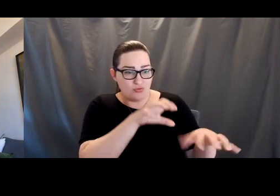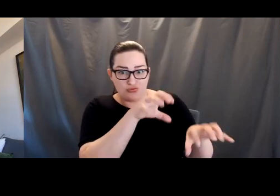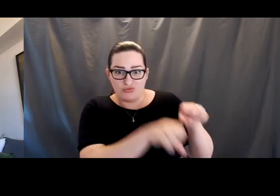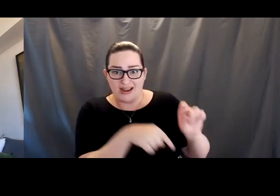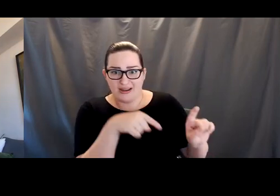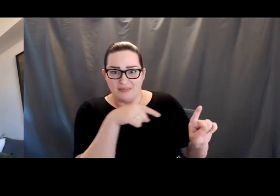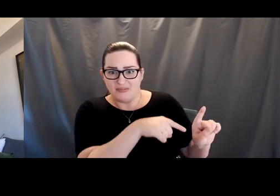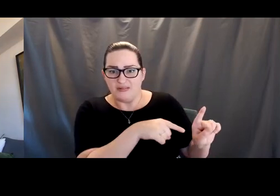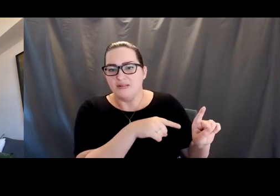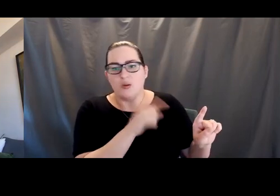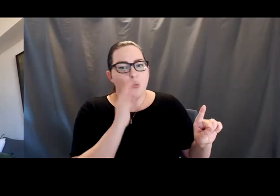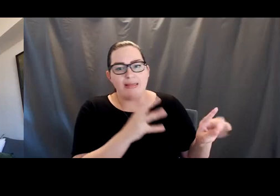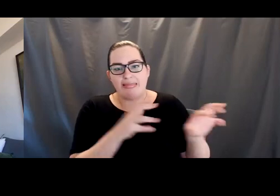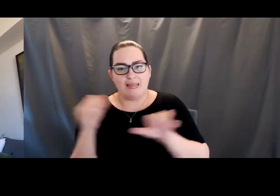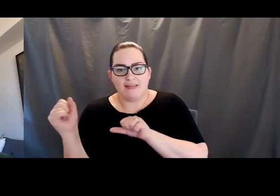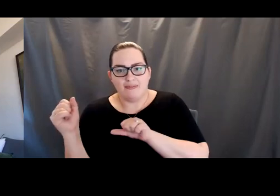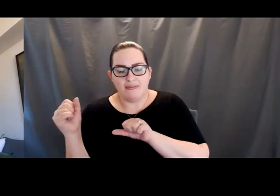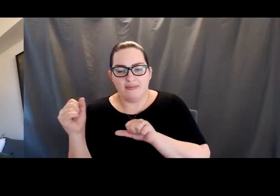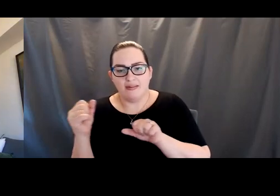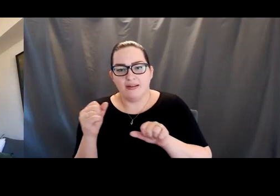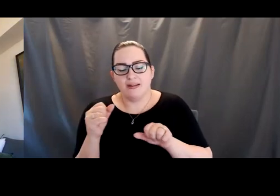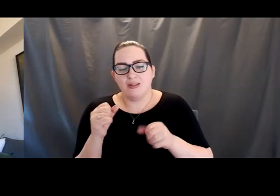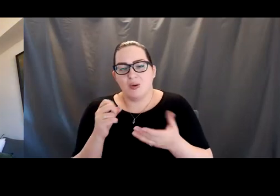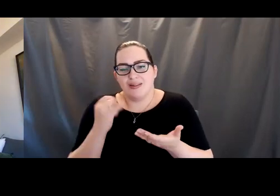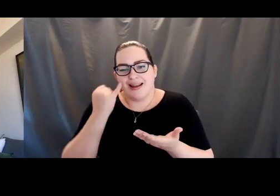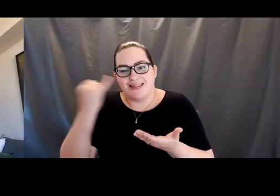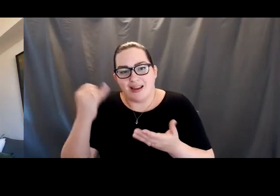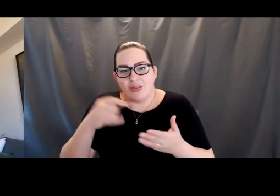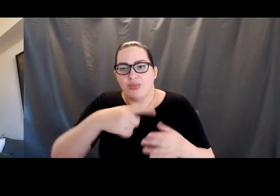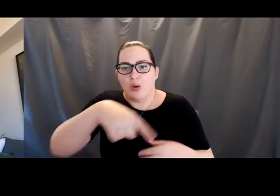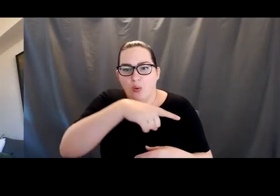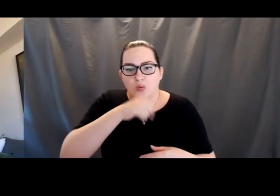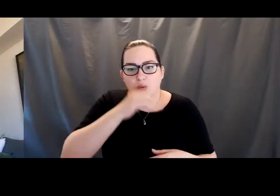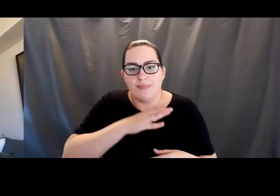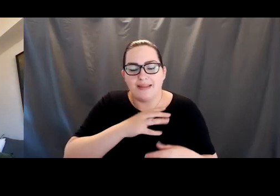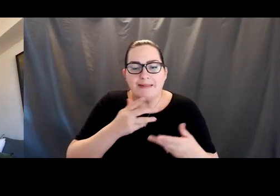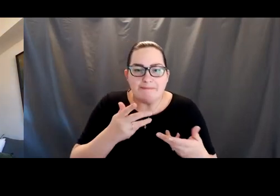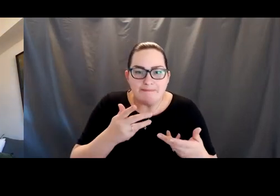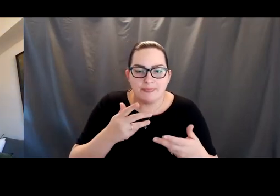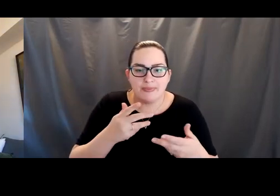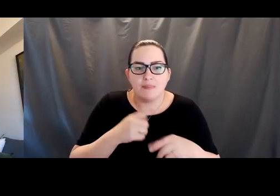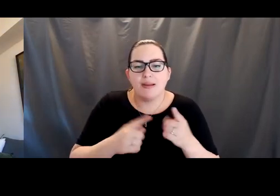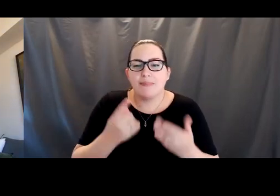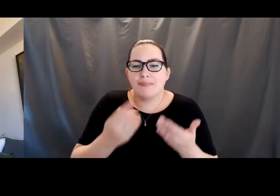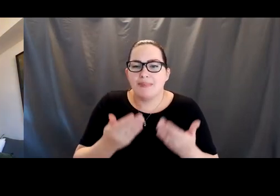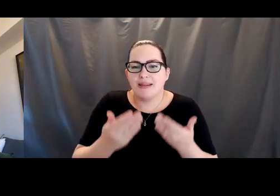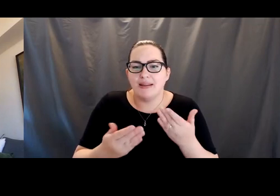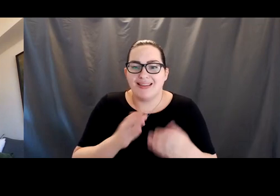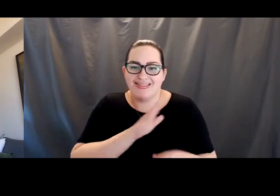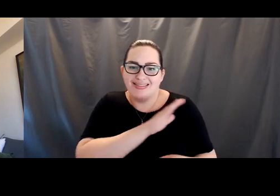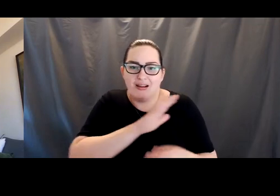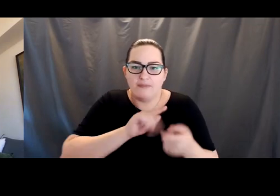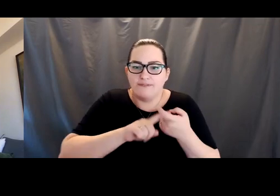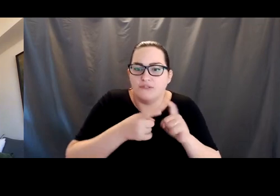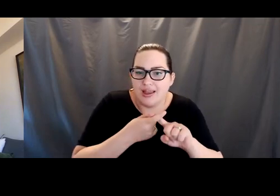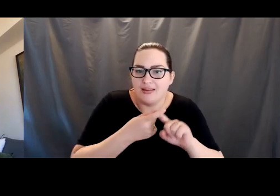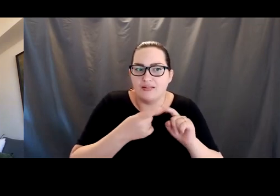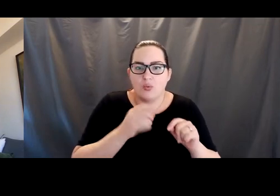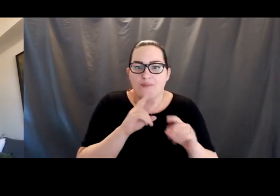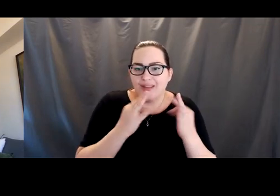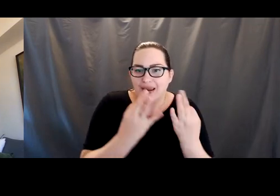So yeah, the idea wasn't to get those women, but maybe someone who knew them would tell their story, and we could start to get a picture of